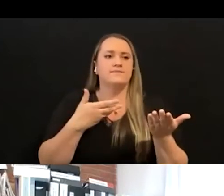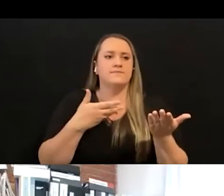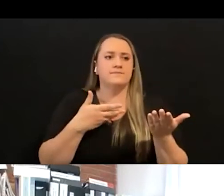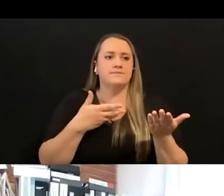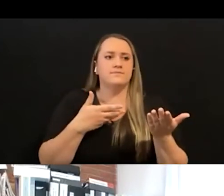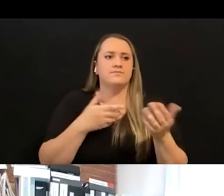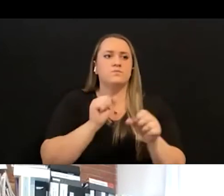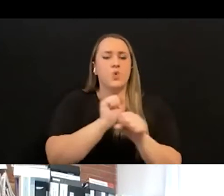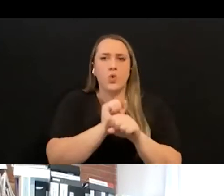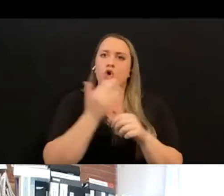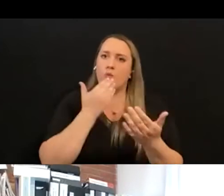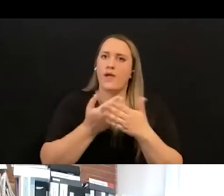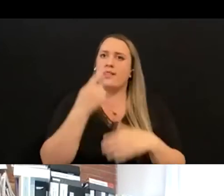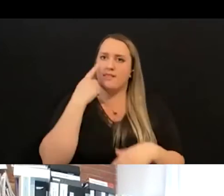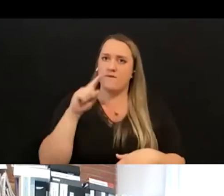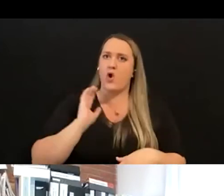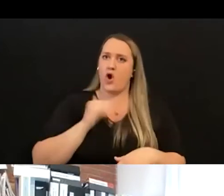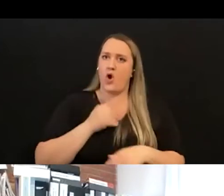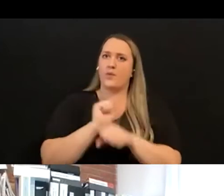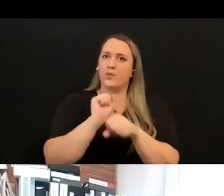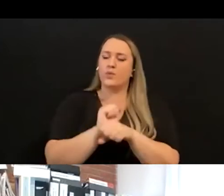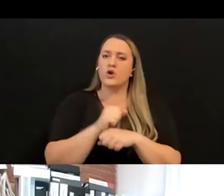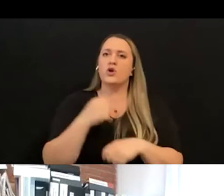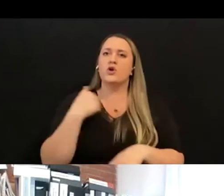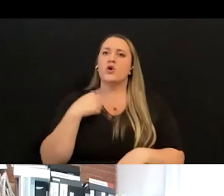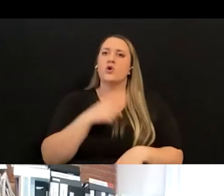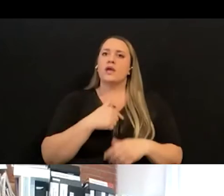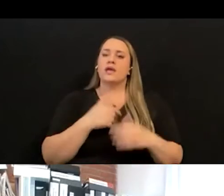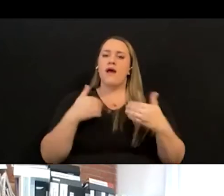work well for our work. We got to